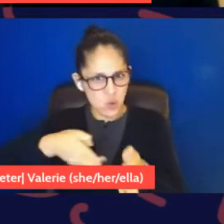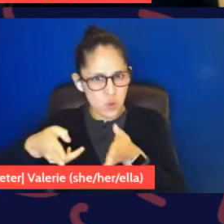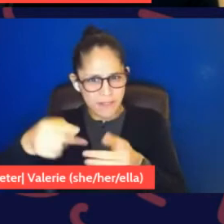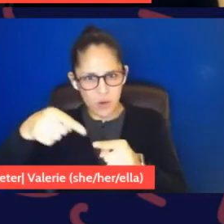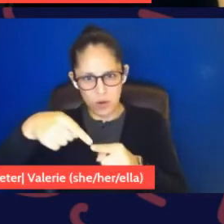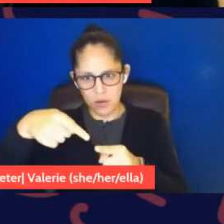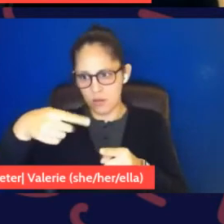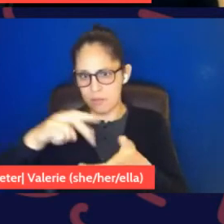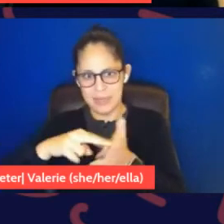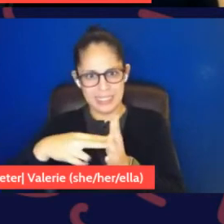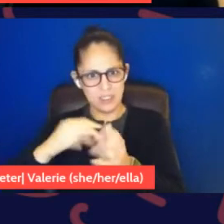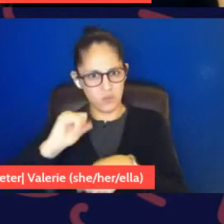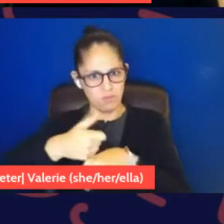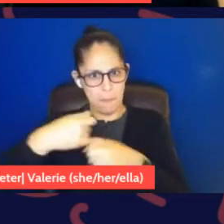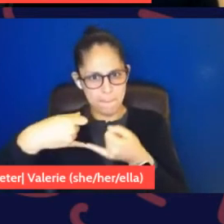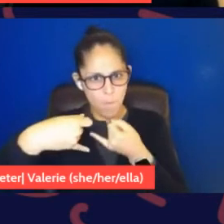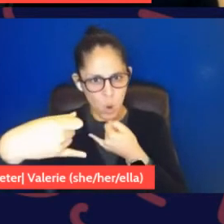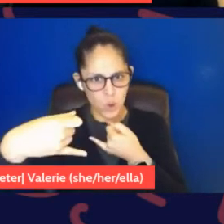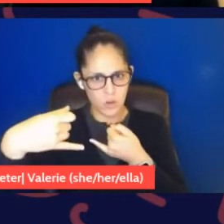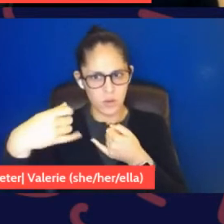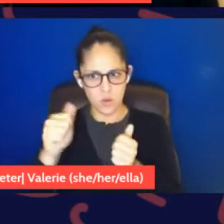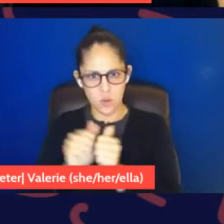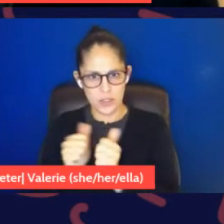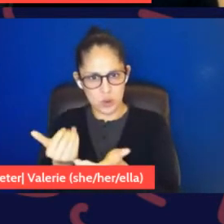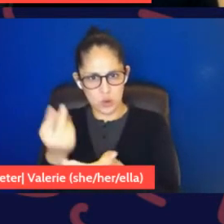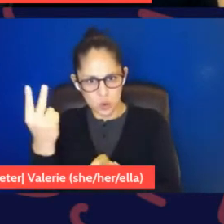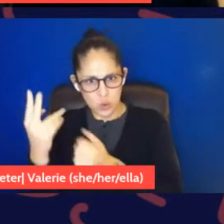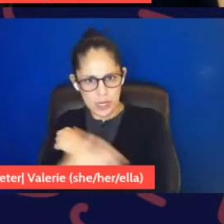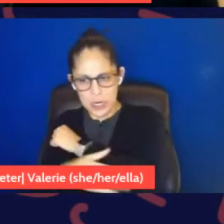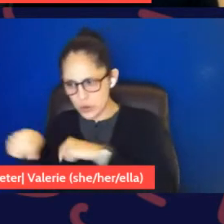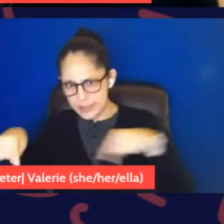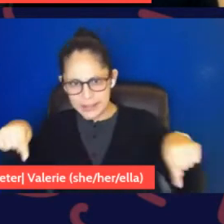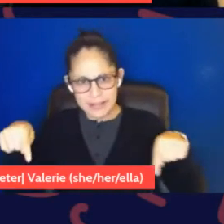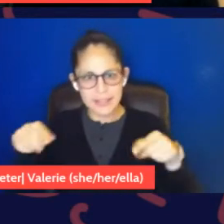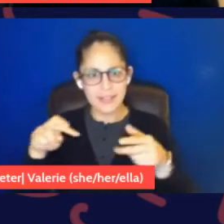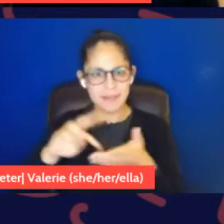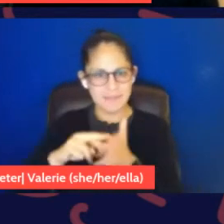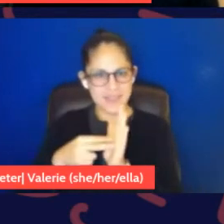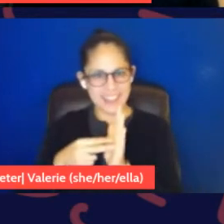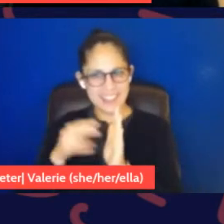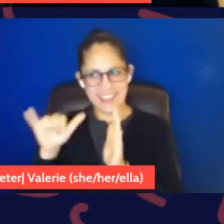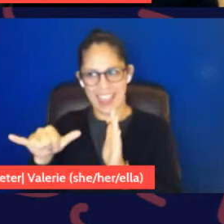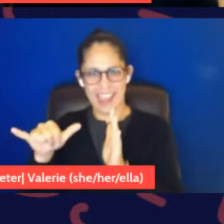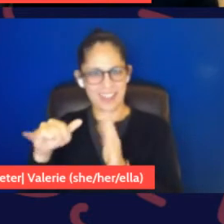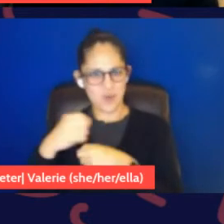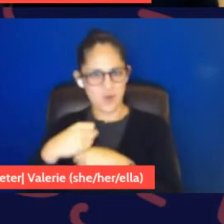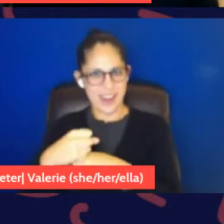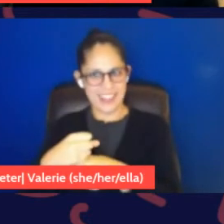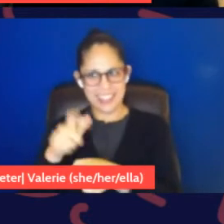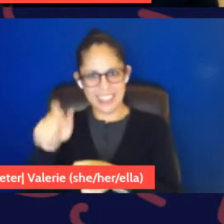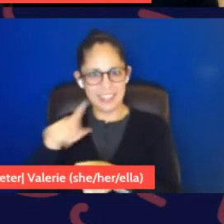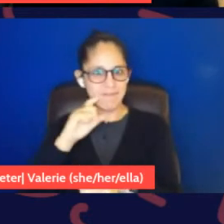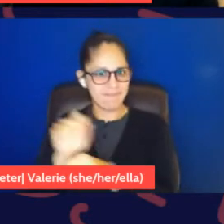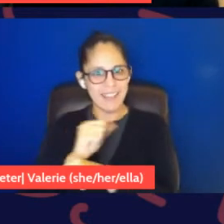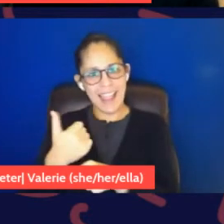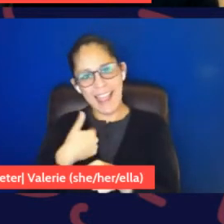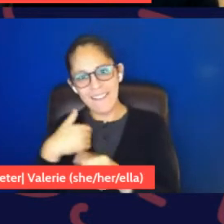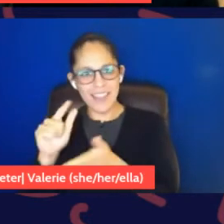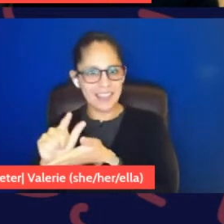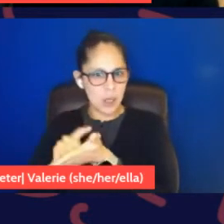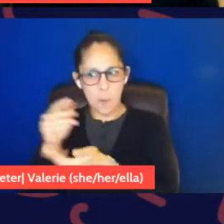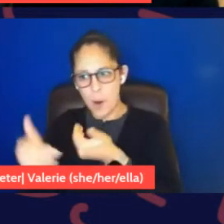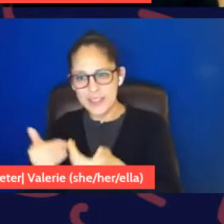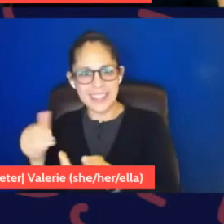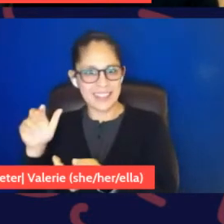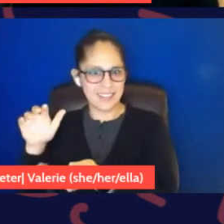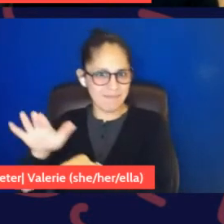up generating like the need for paperwork, ends up generating like who gets to be a person and who doesn't. And so I think